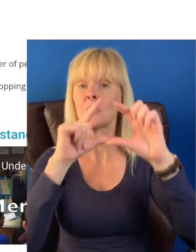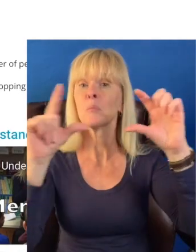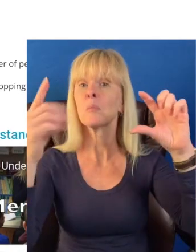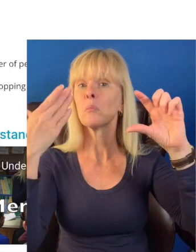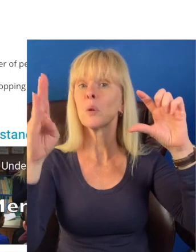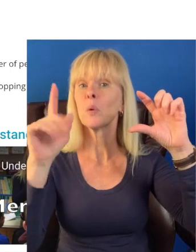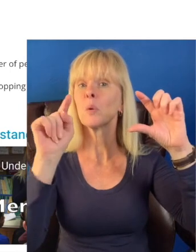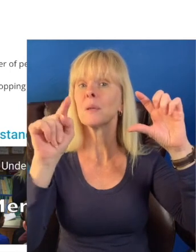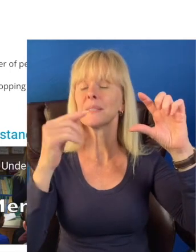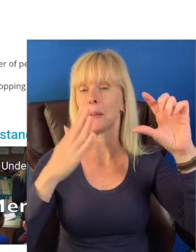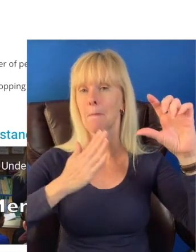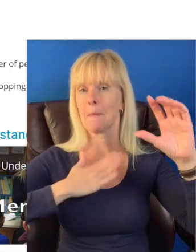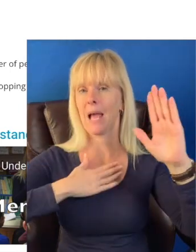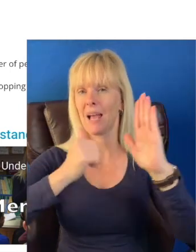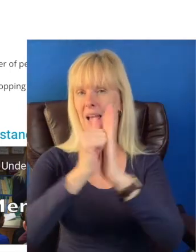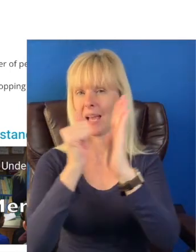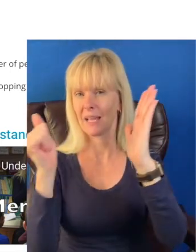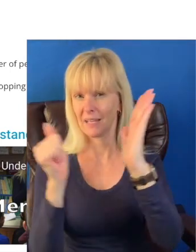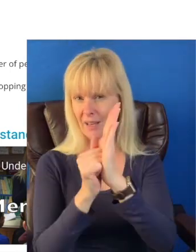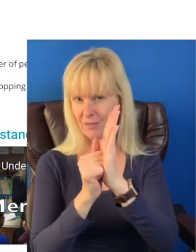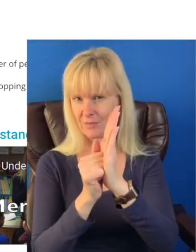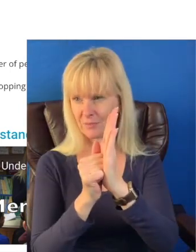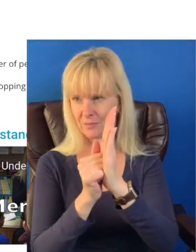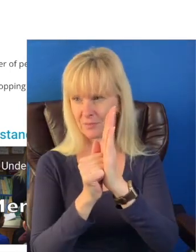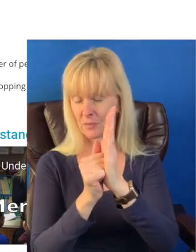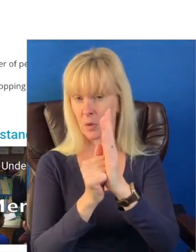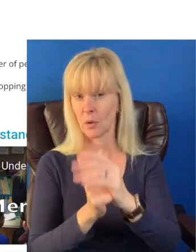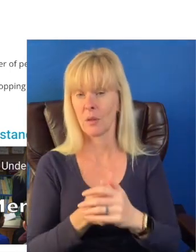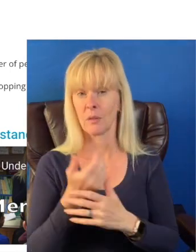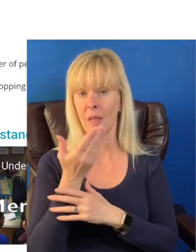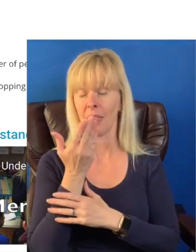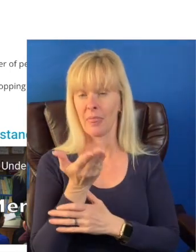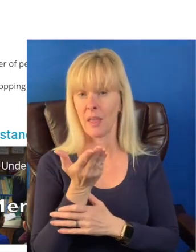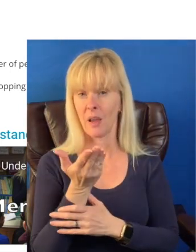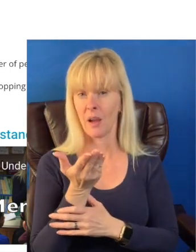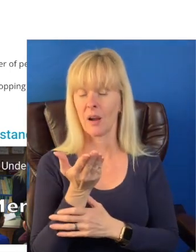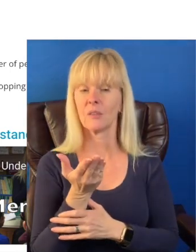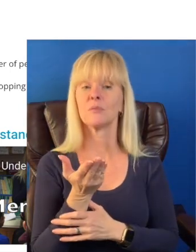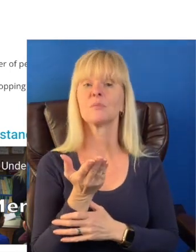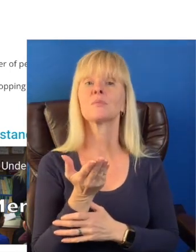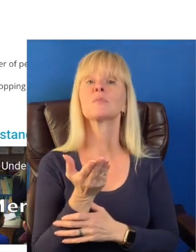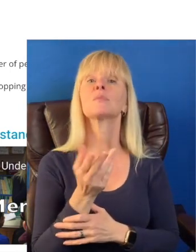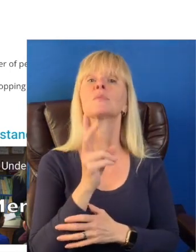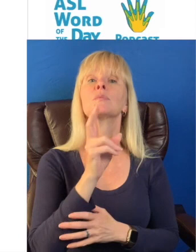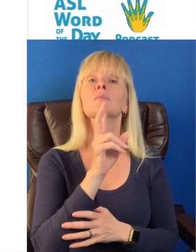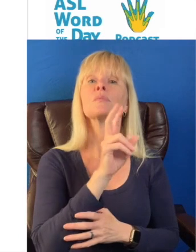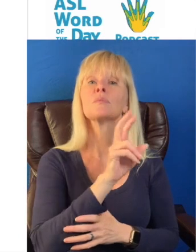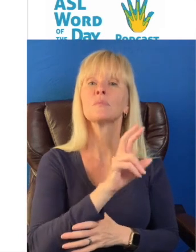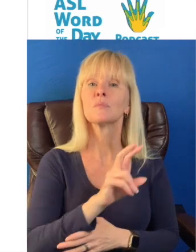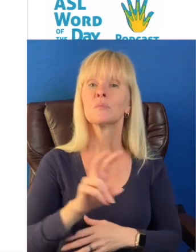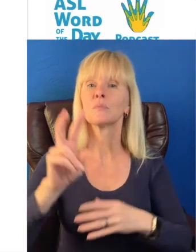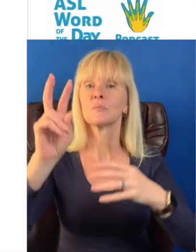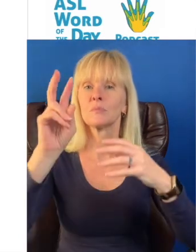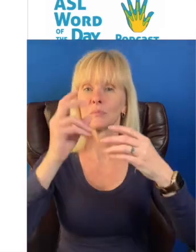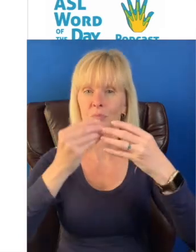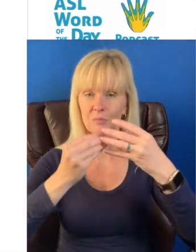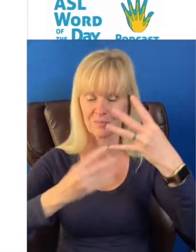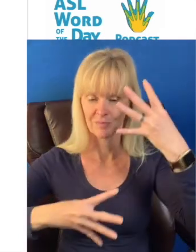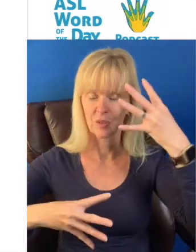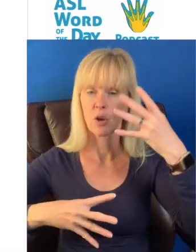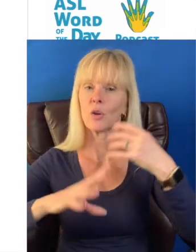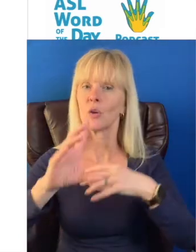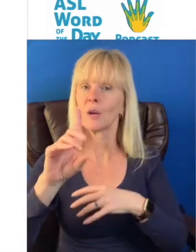on the top blue tab here where it says My Account. And when you are there, it's going to take you to your own